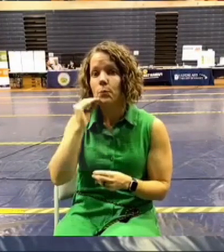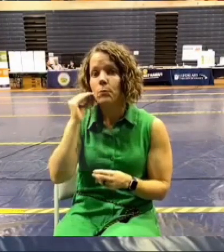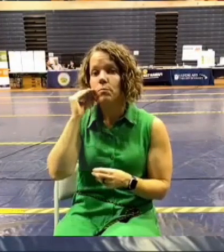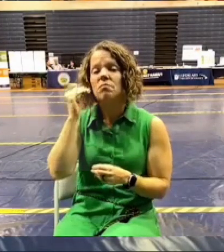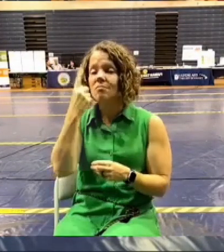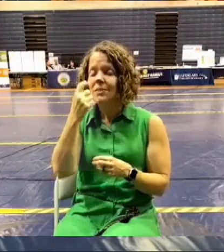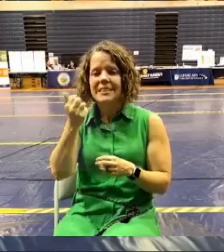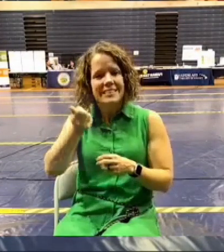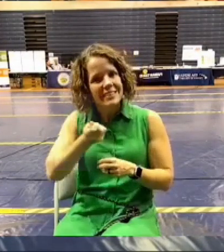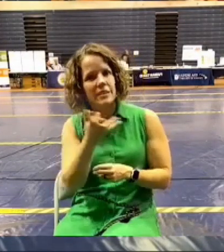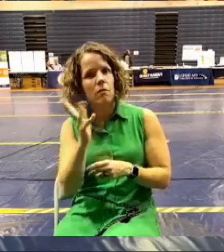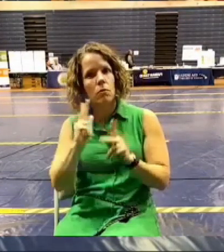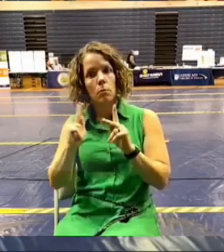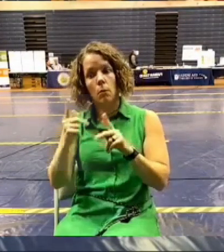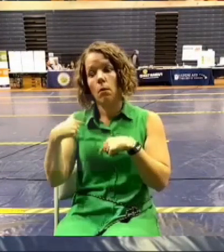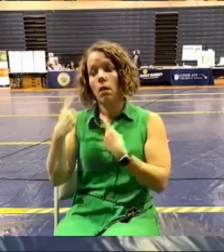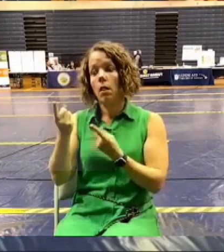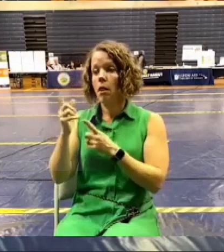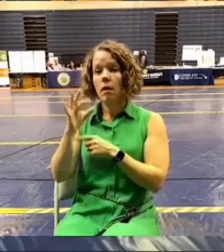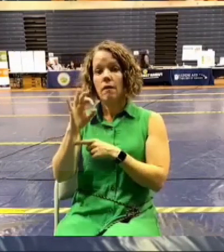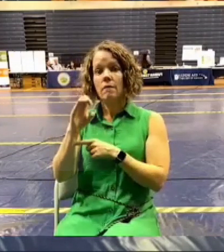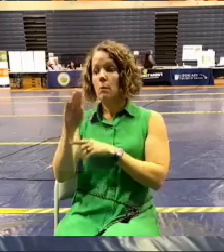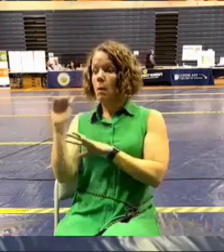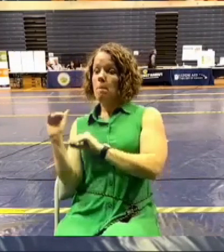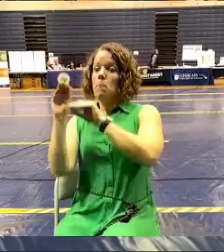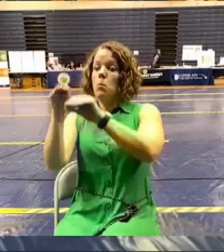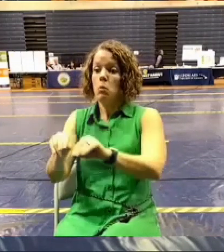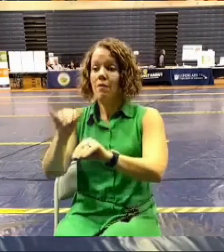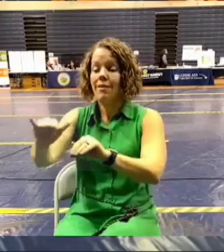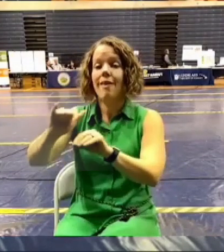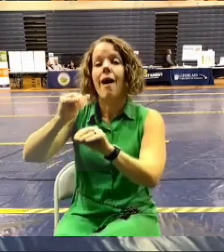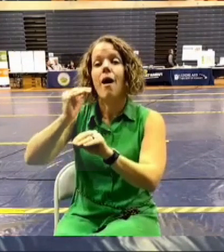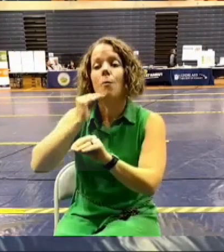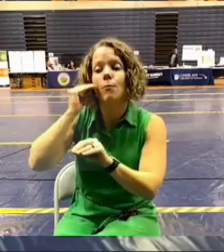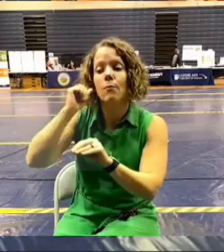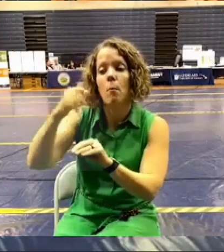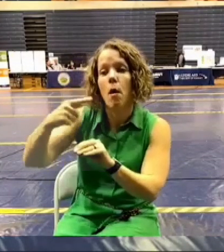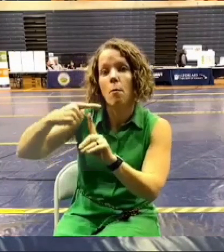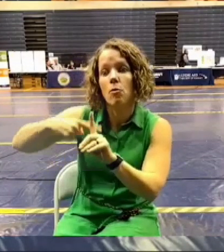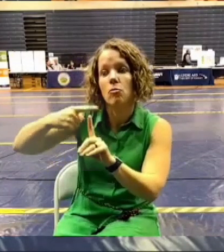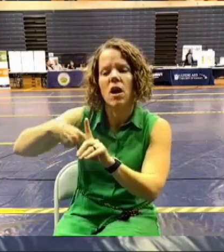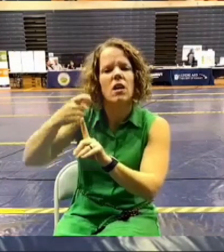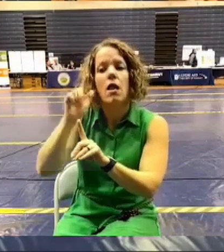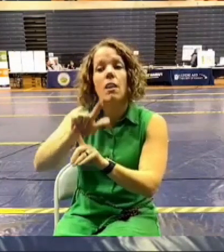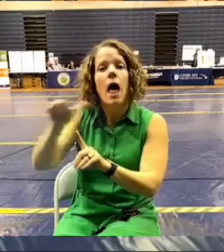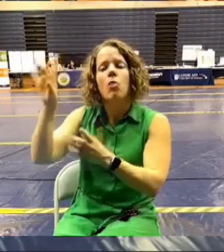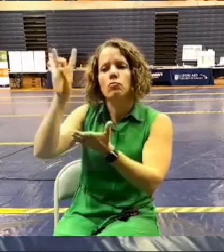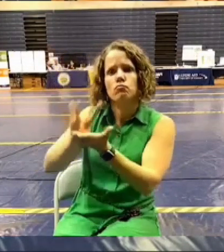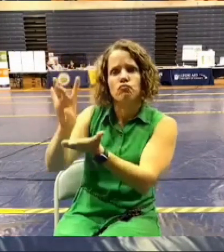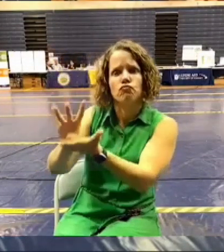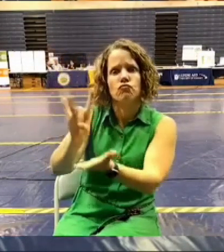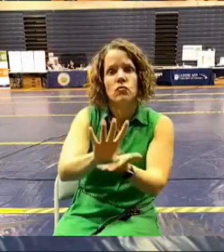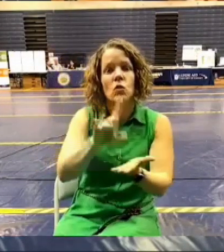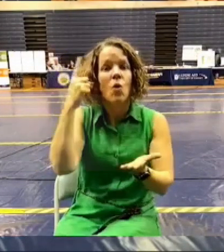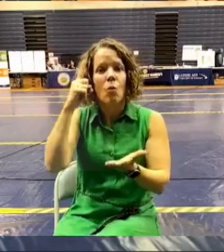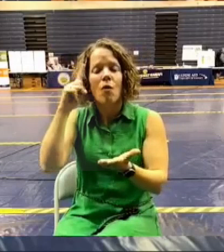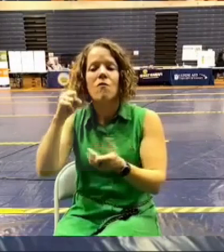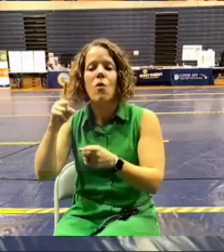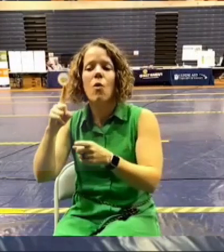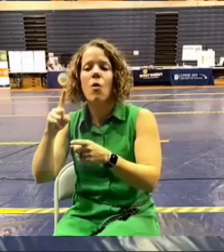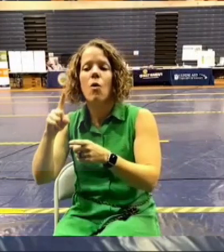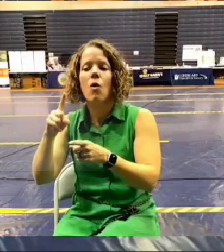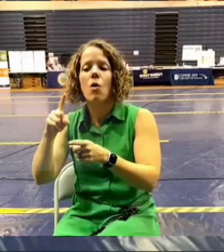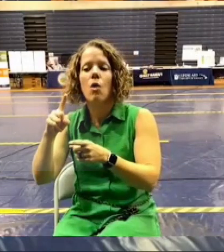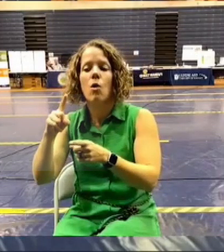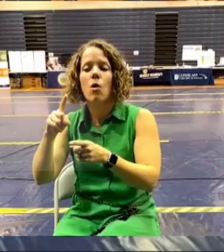being evicted from their rentals to accommodate the FEMA price increases.